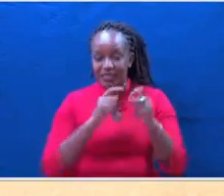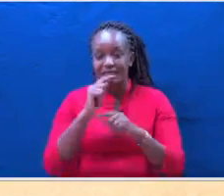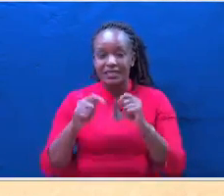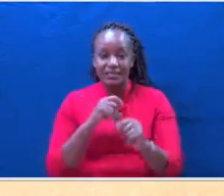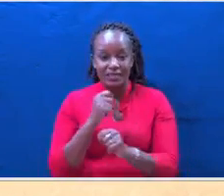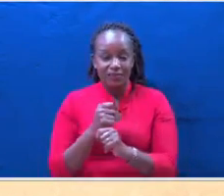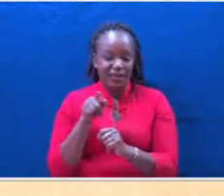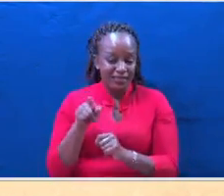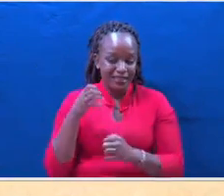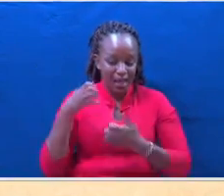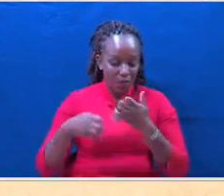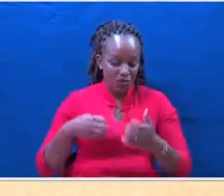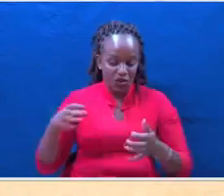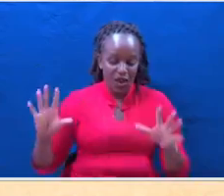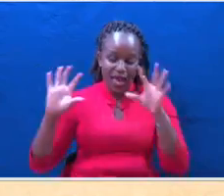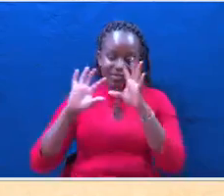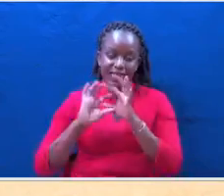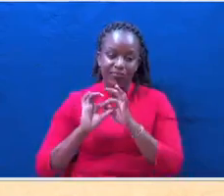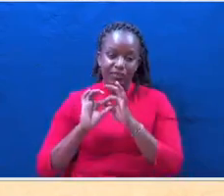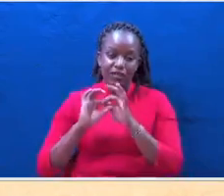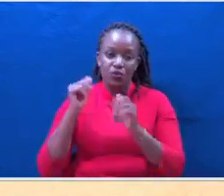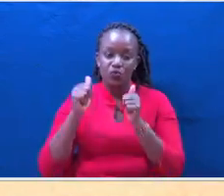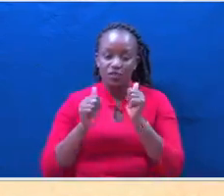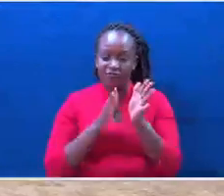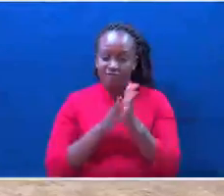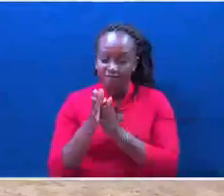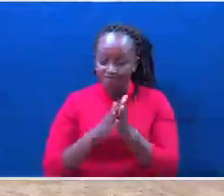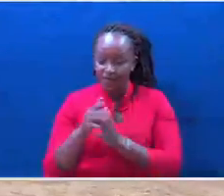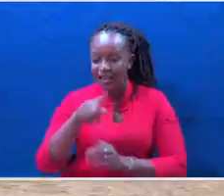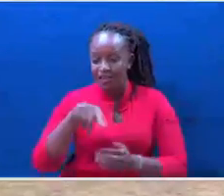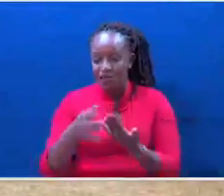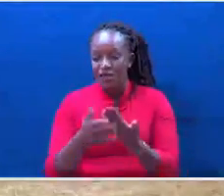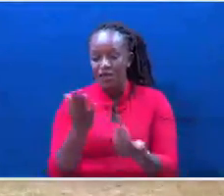sort of emotional attachment that gives us more reason to care for them.